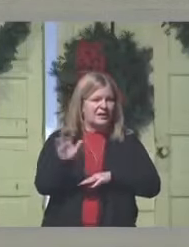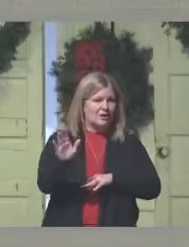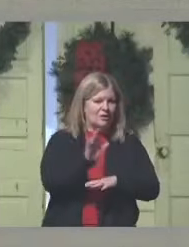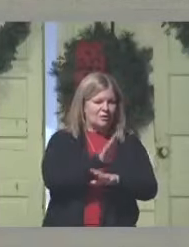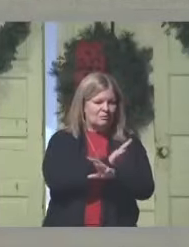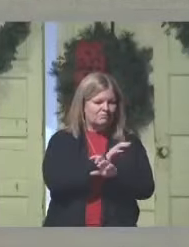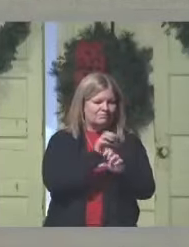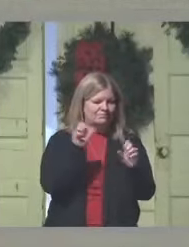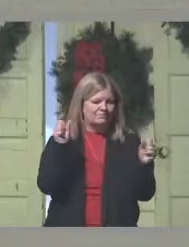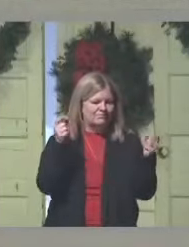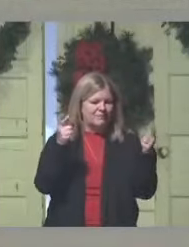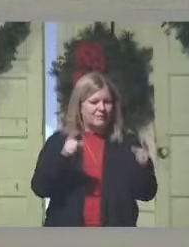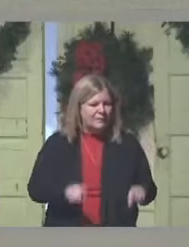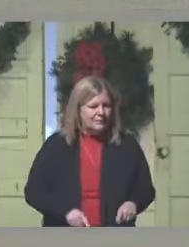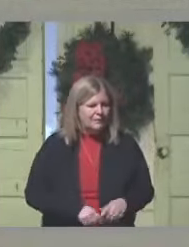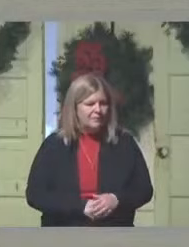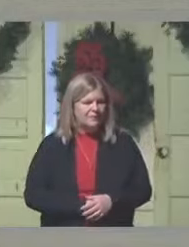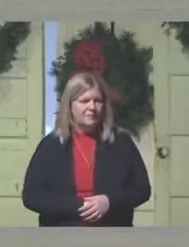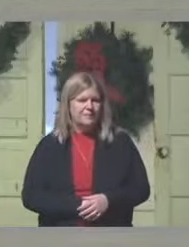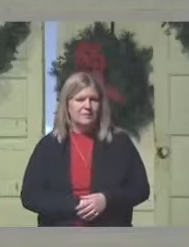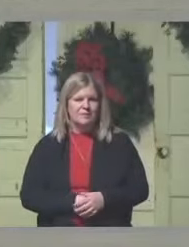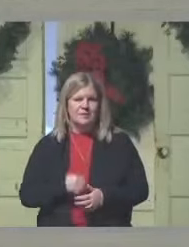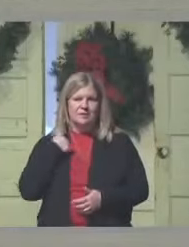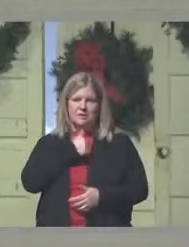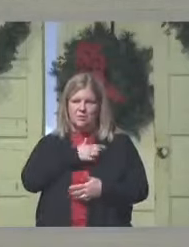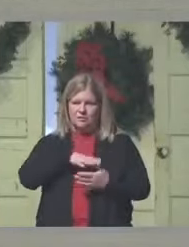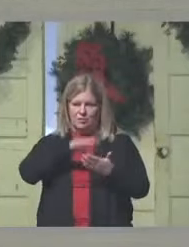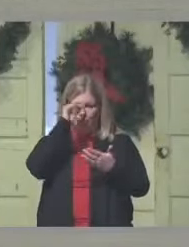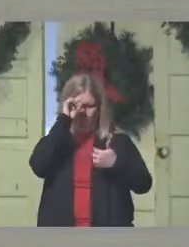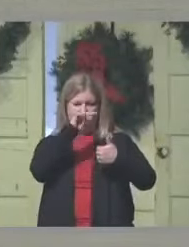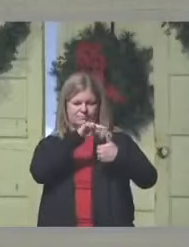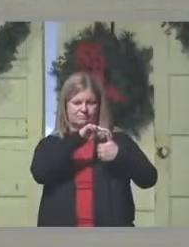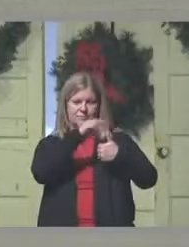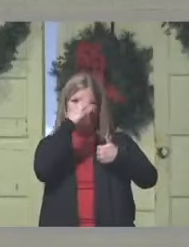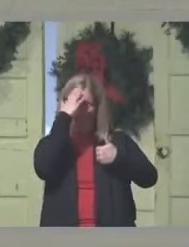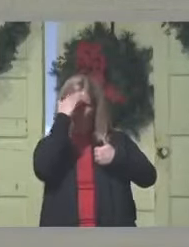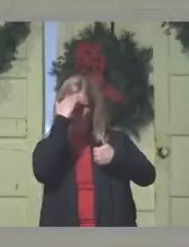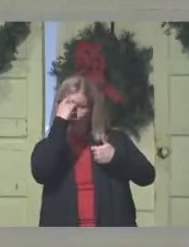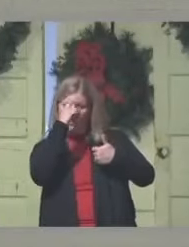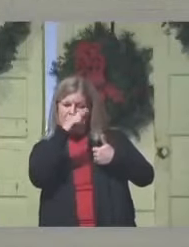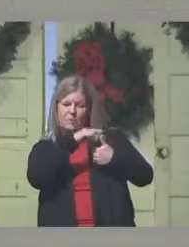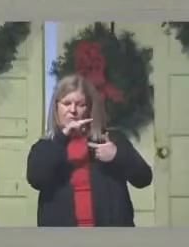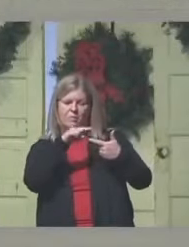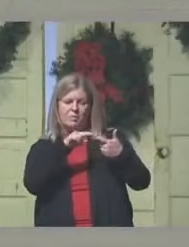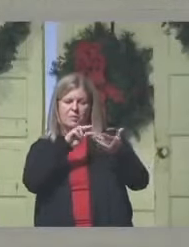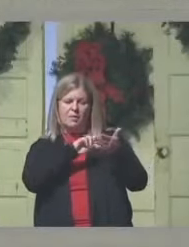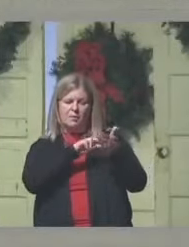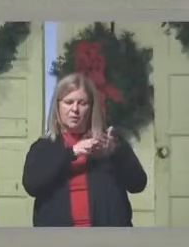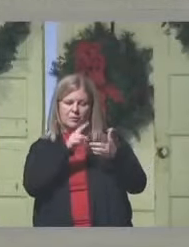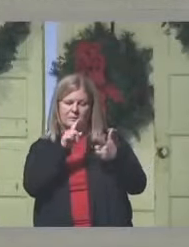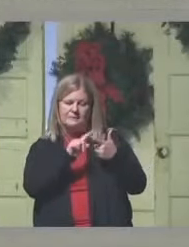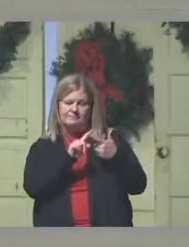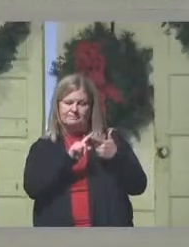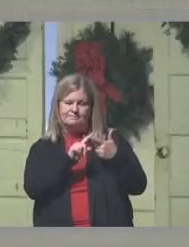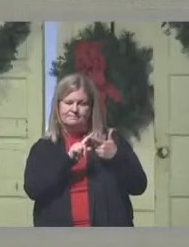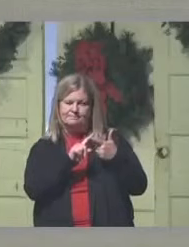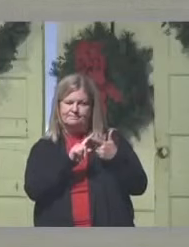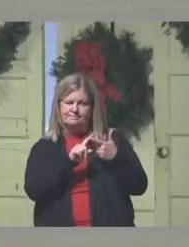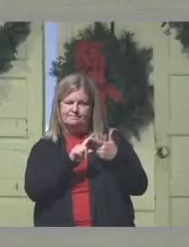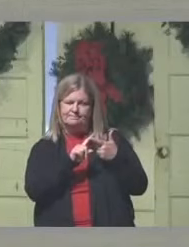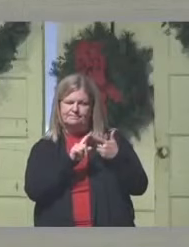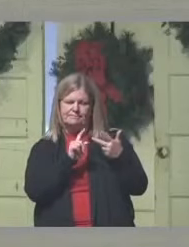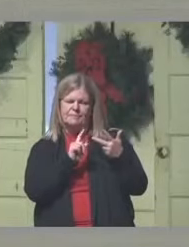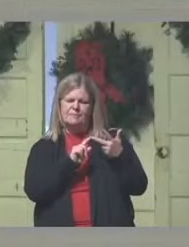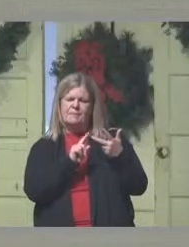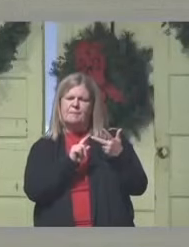salvation. Well, we've learned of God's hope for our lives in Christ and God's purpose for our lives in Christ.